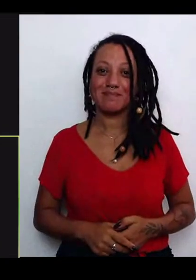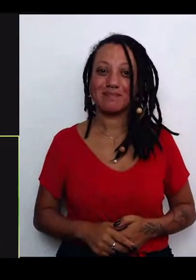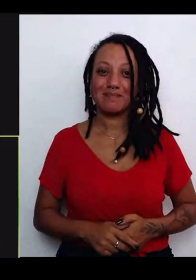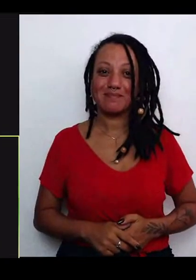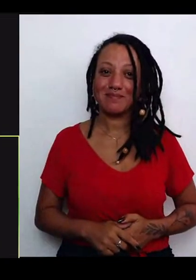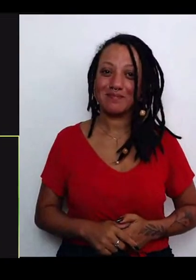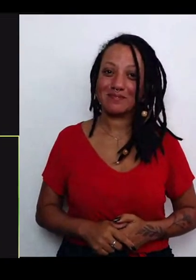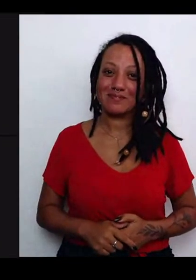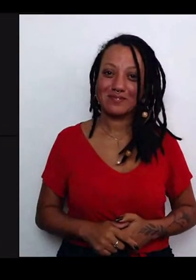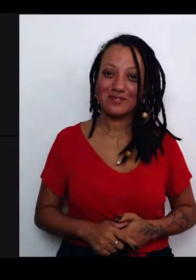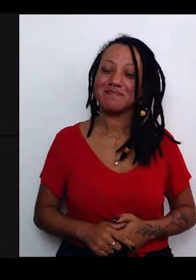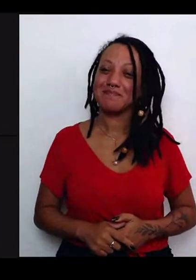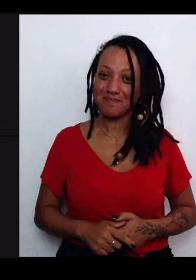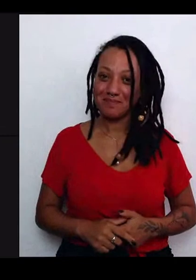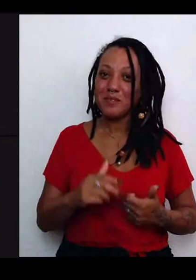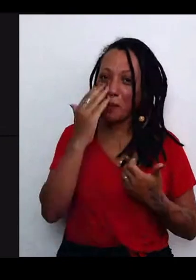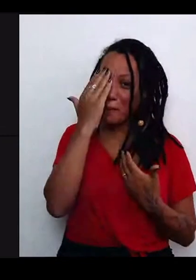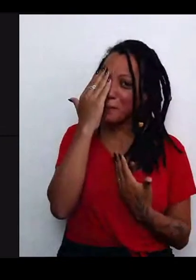foreign